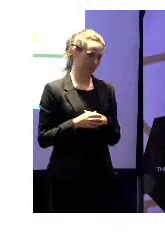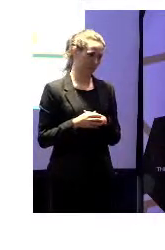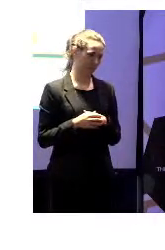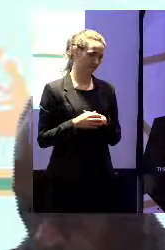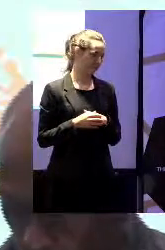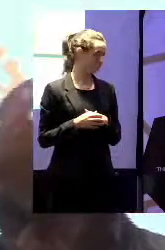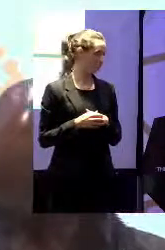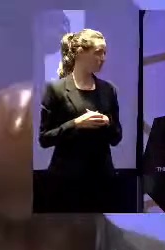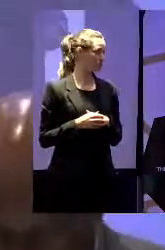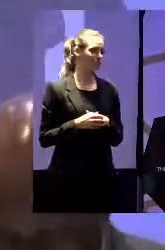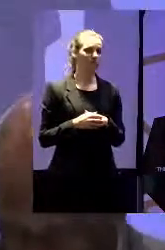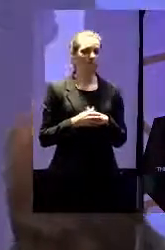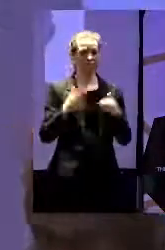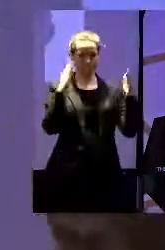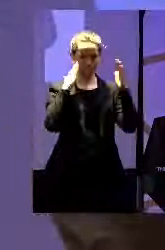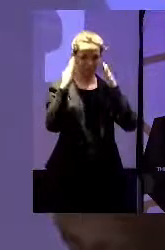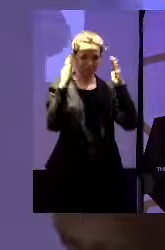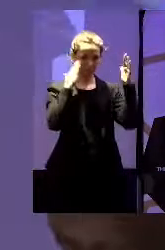Really,